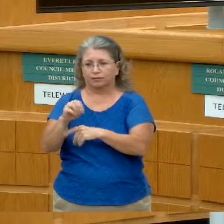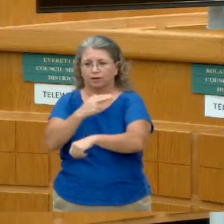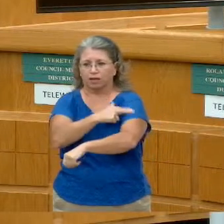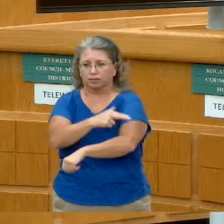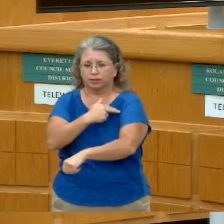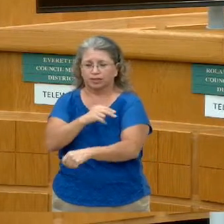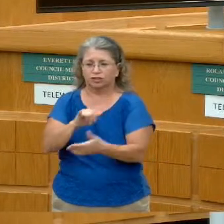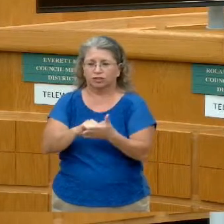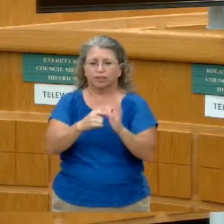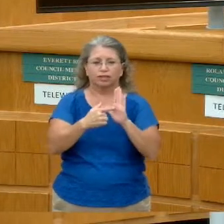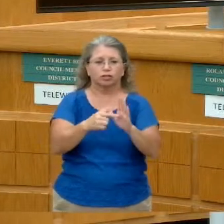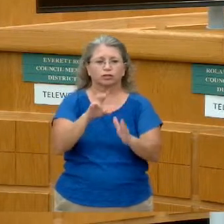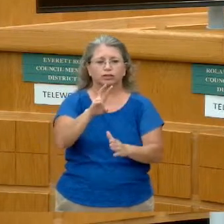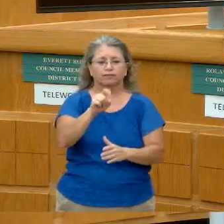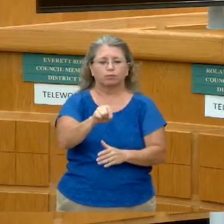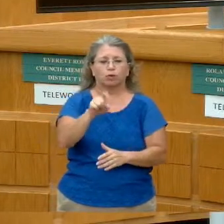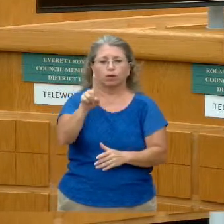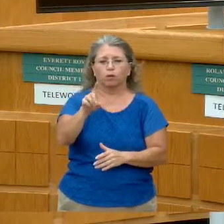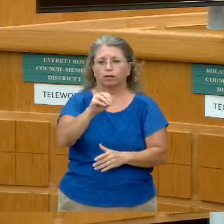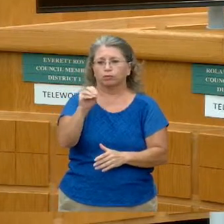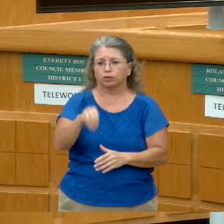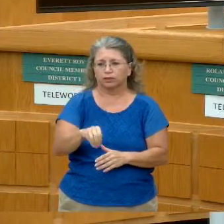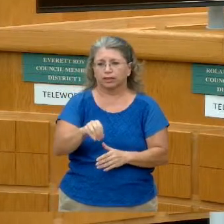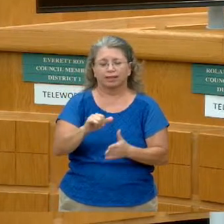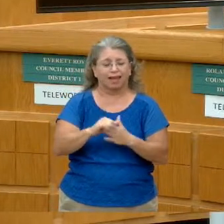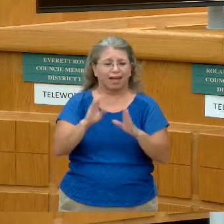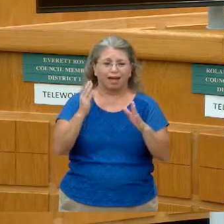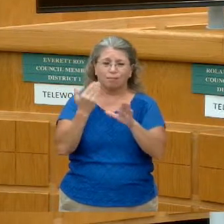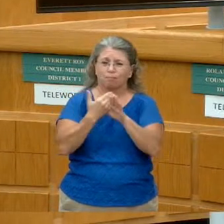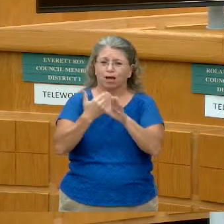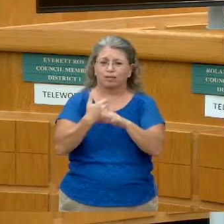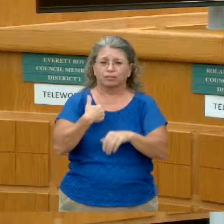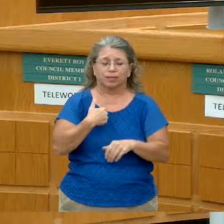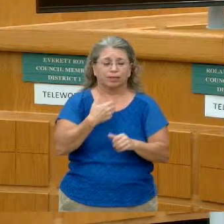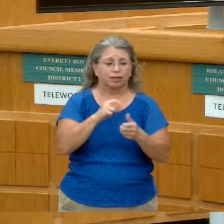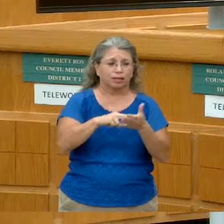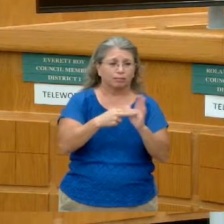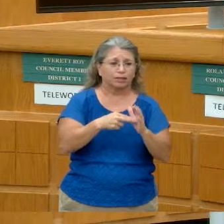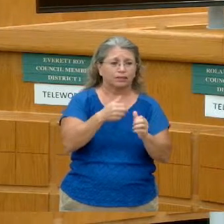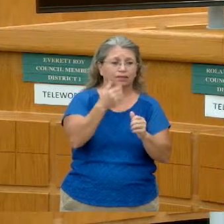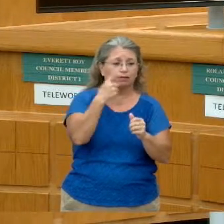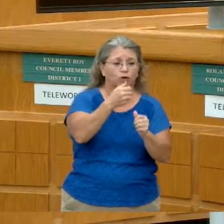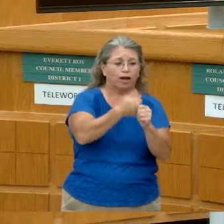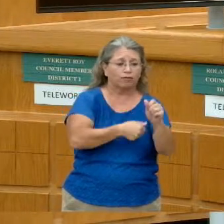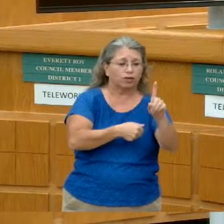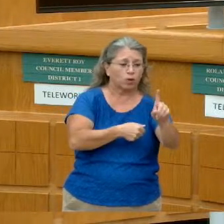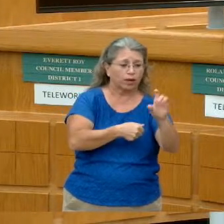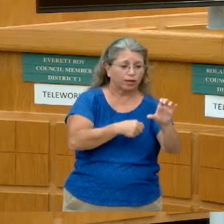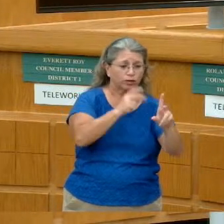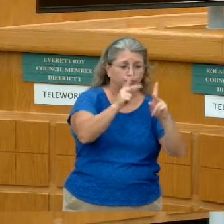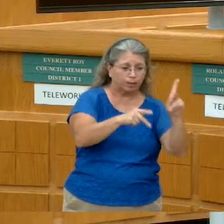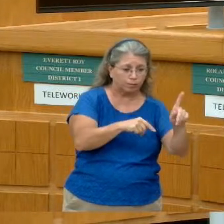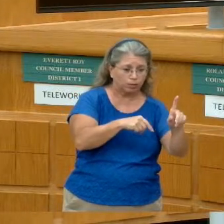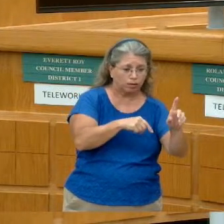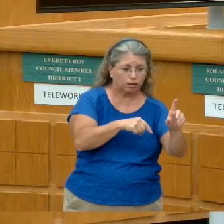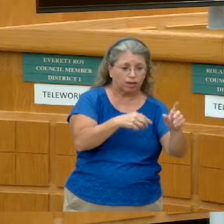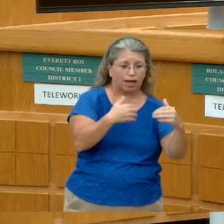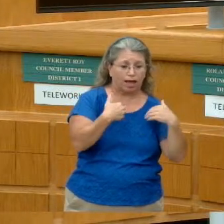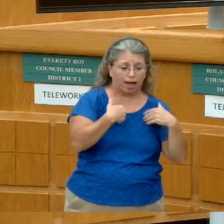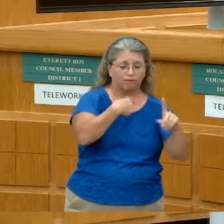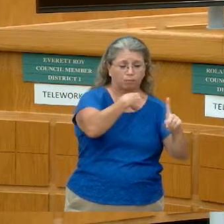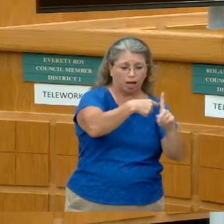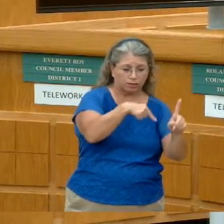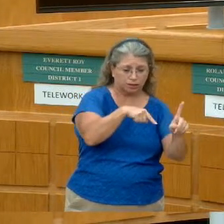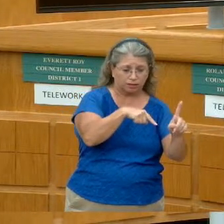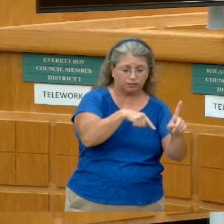ratio. That's bothersome to me. Every 100 people, 7 people are going to be in the hospital. That means the 200 that